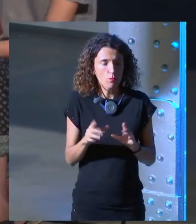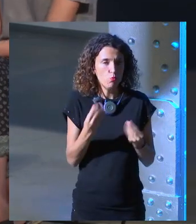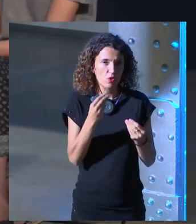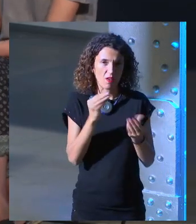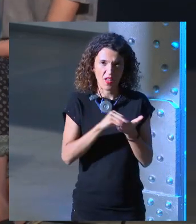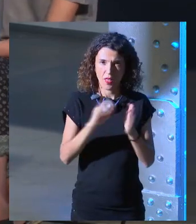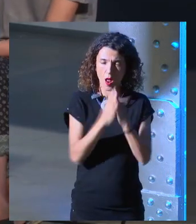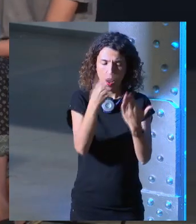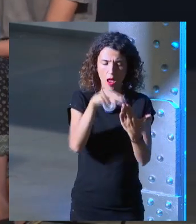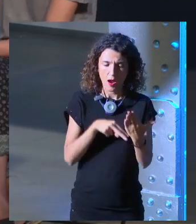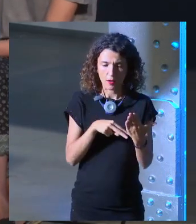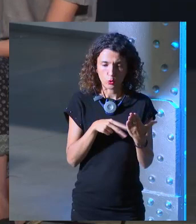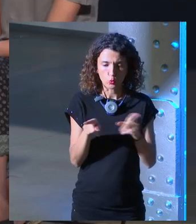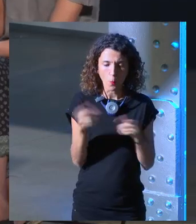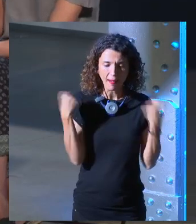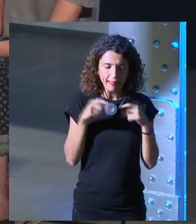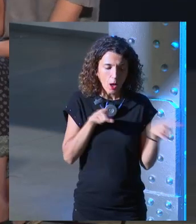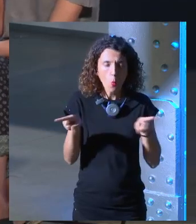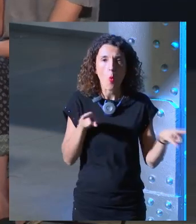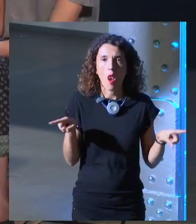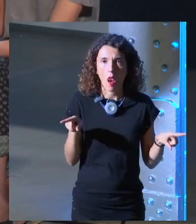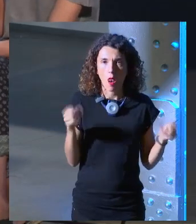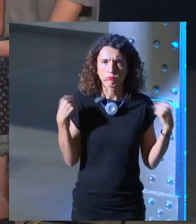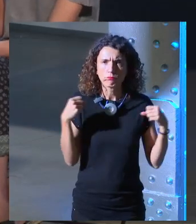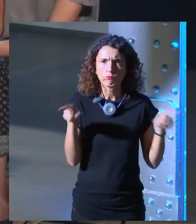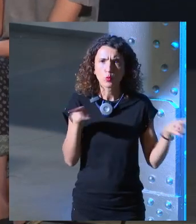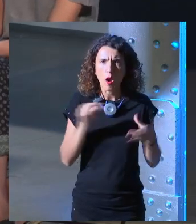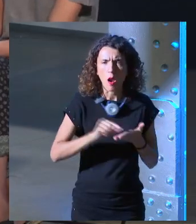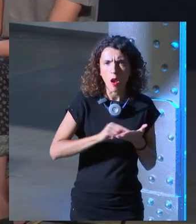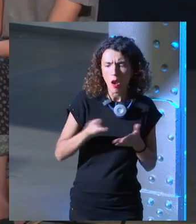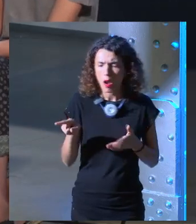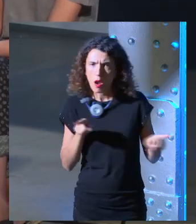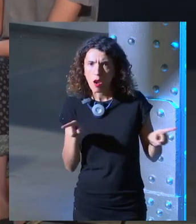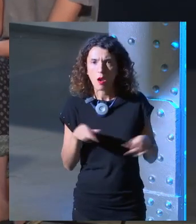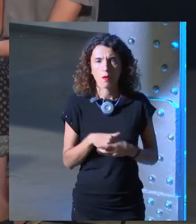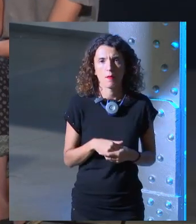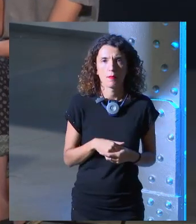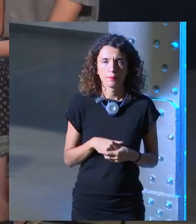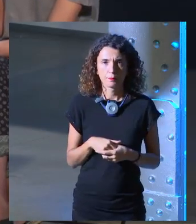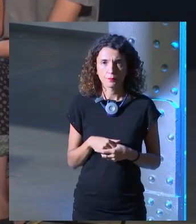always wondered, when I read your books, I always wonder which is your type.